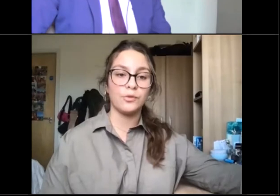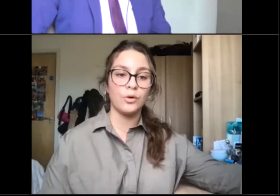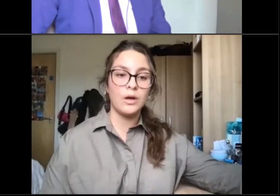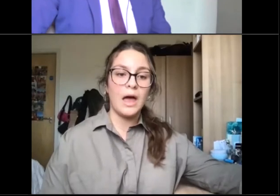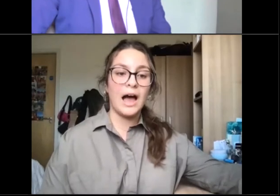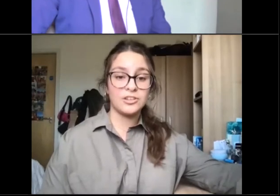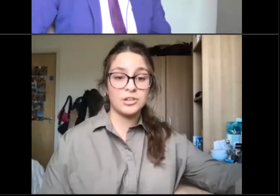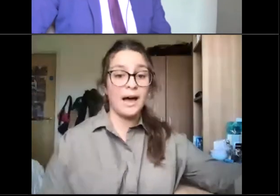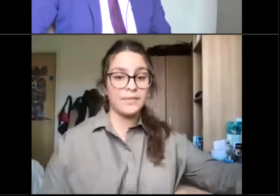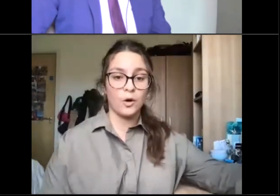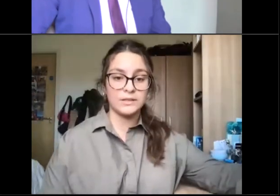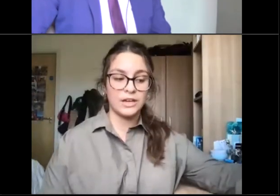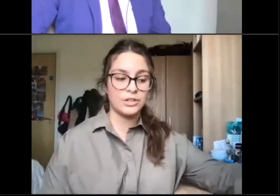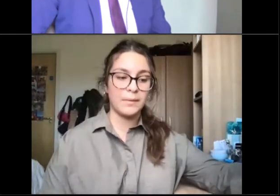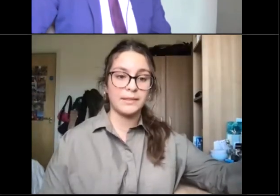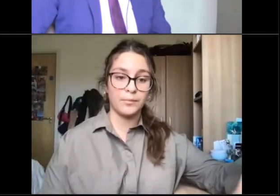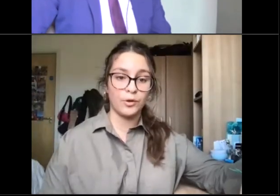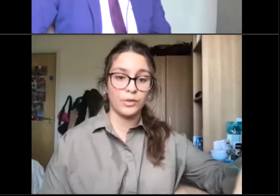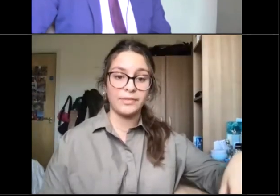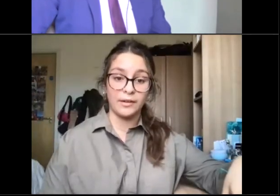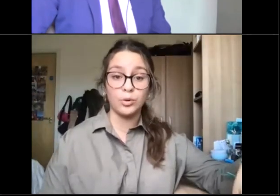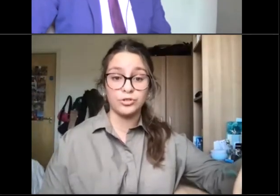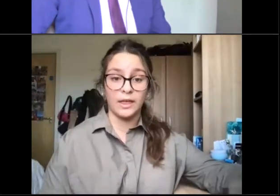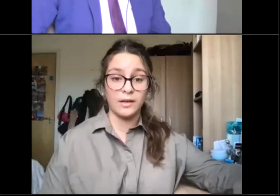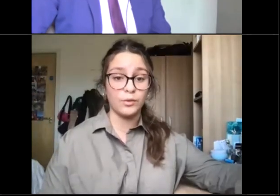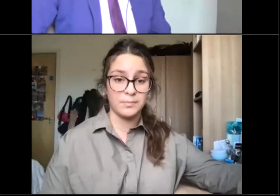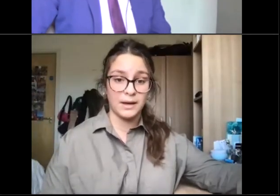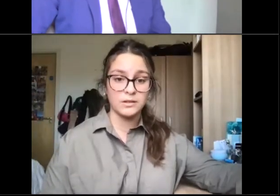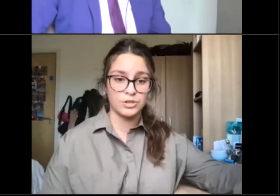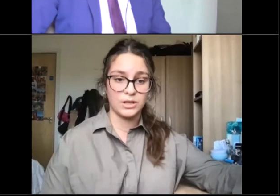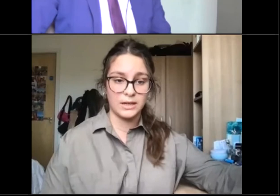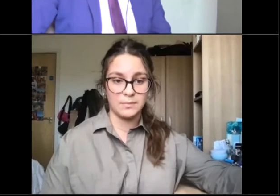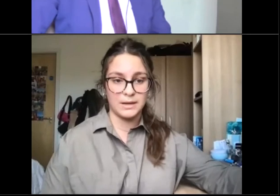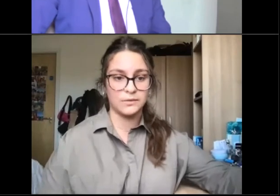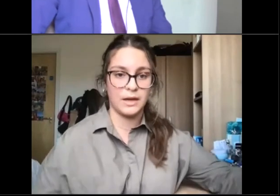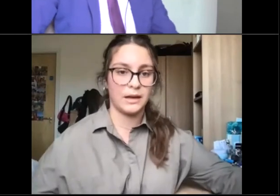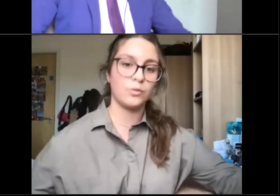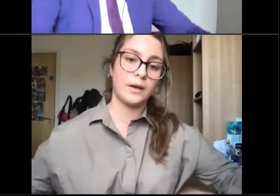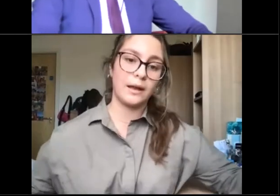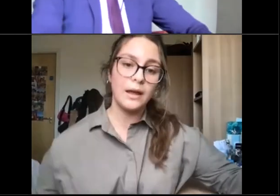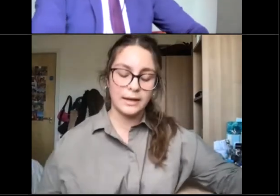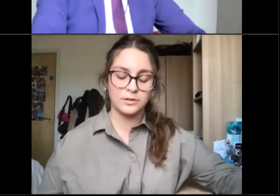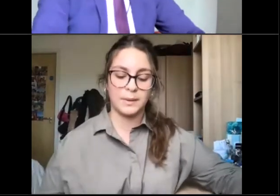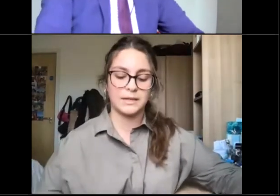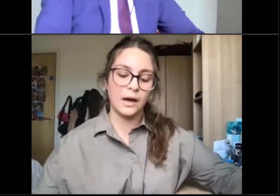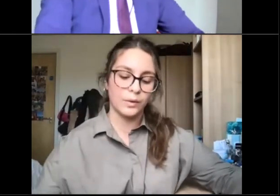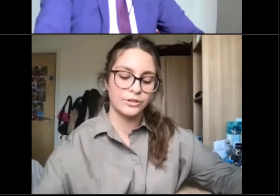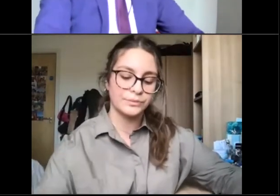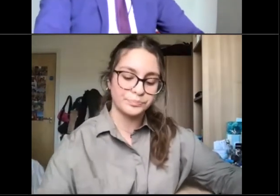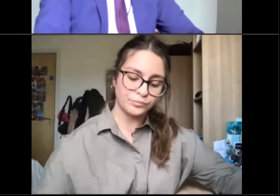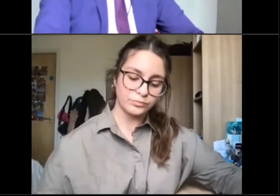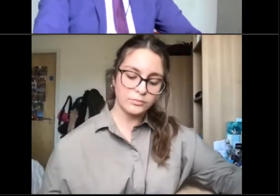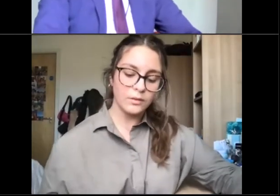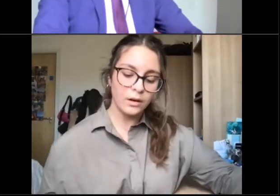cared for, actually having that conversation can make them feel that they're important and their voice matters, which I think is a massive thing. And also, again, links back to